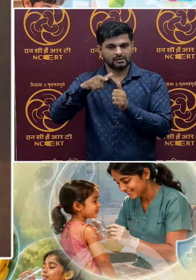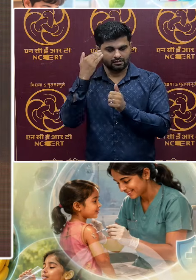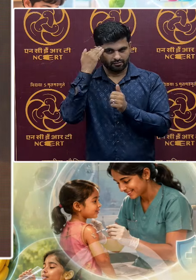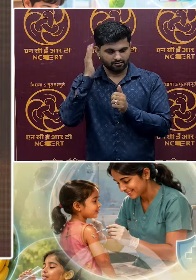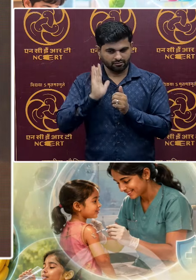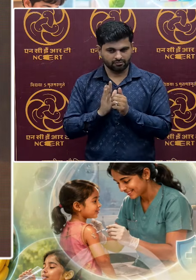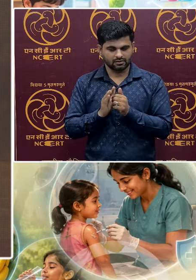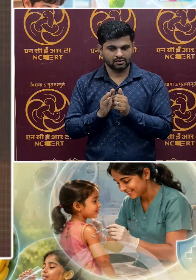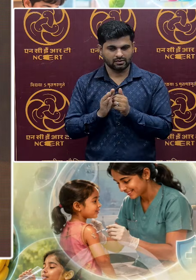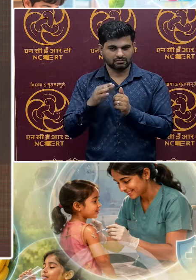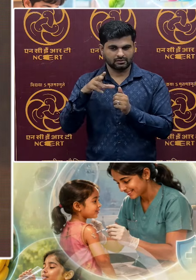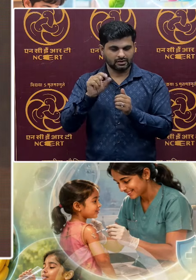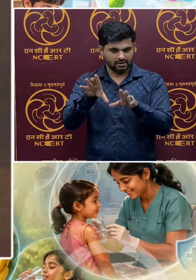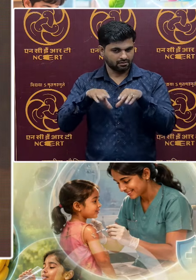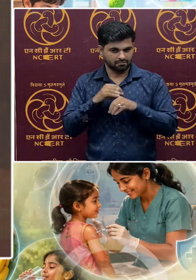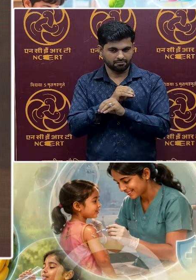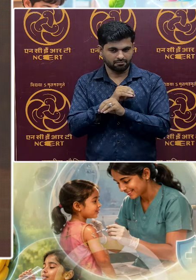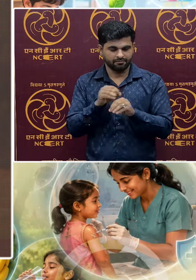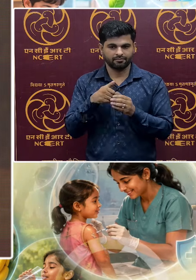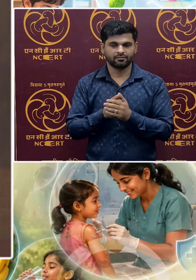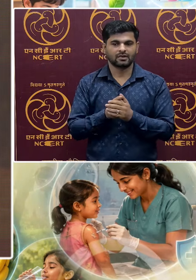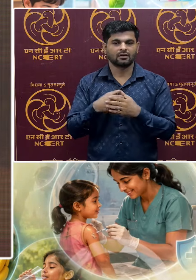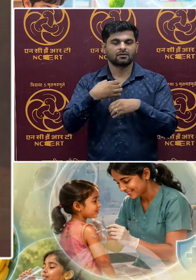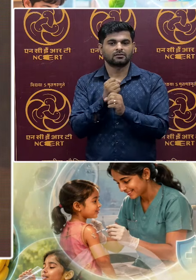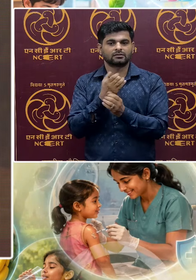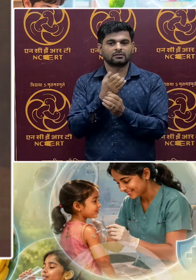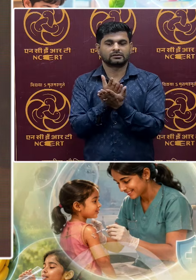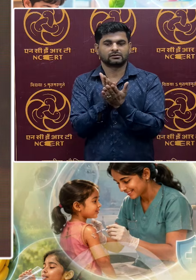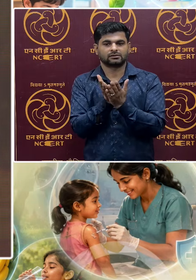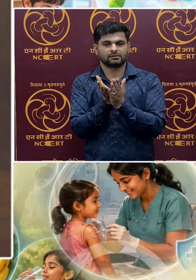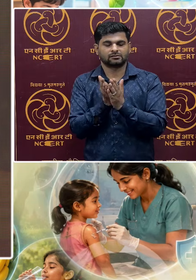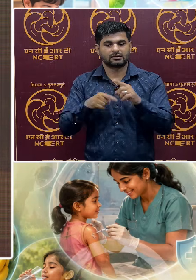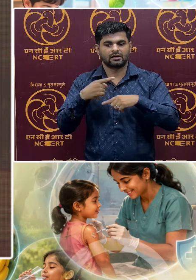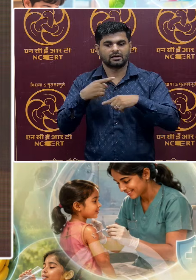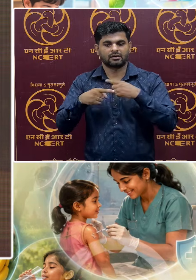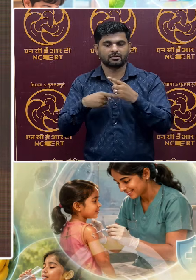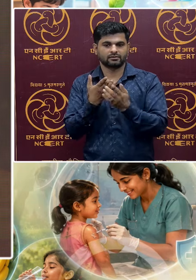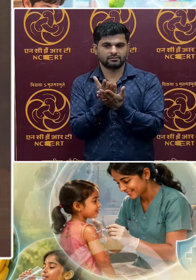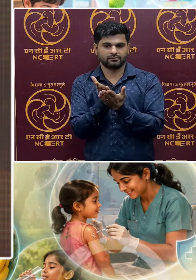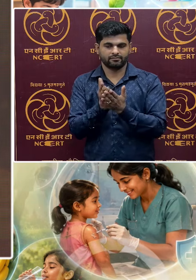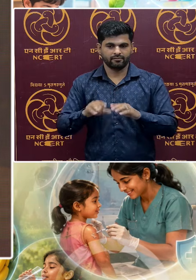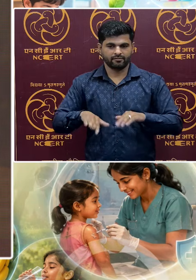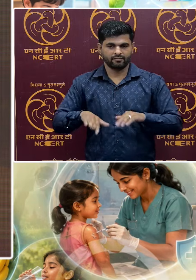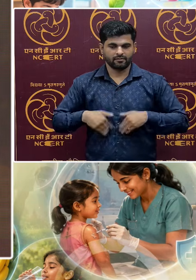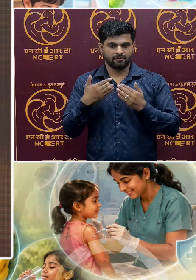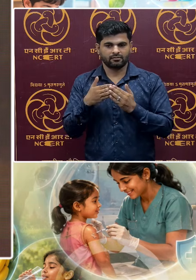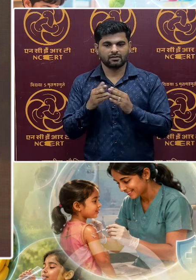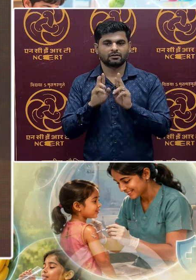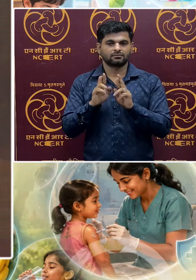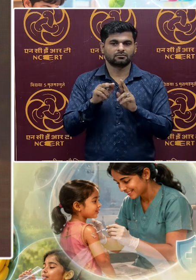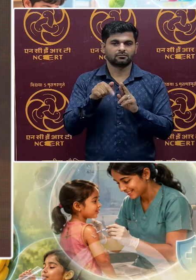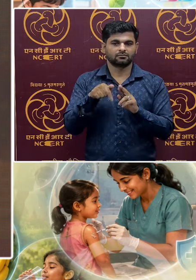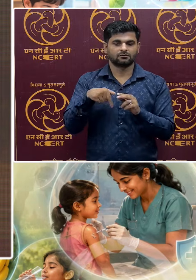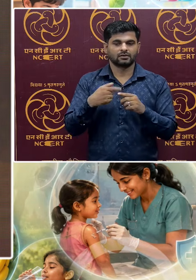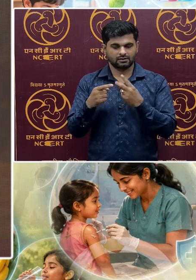but we don't adapt them. We don't make it a part of our everyday life, but we should. So I really hope that